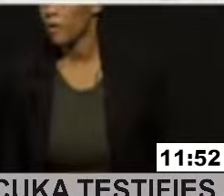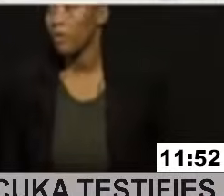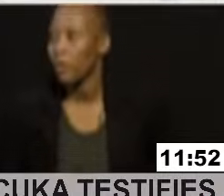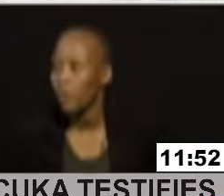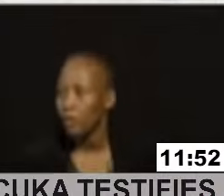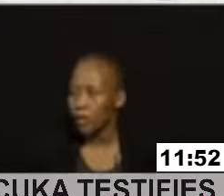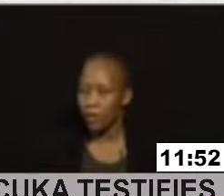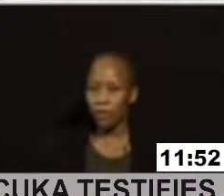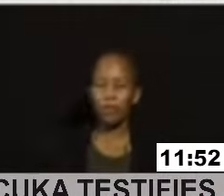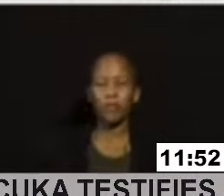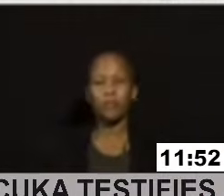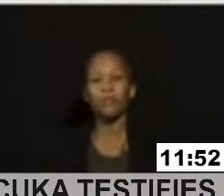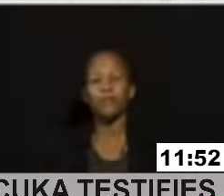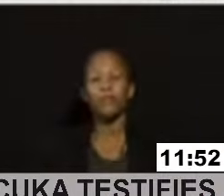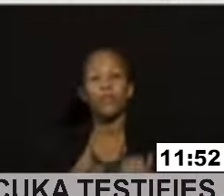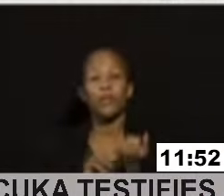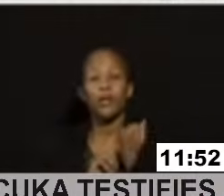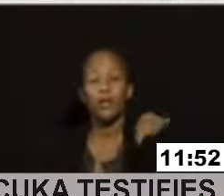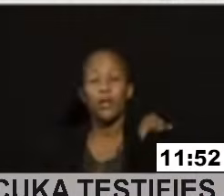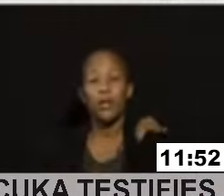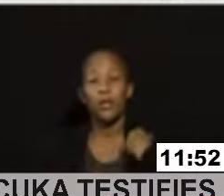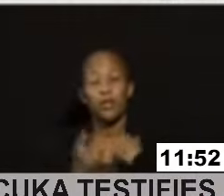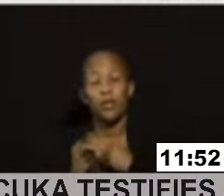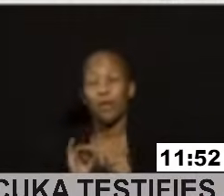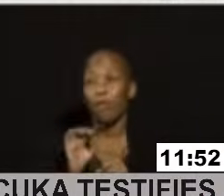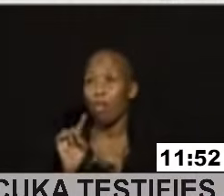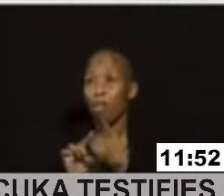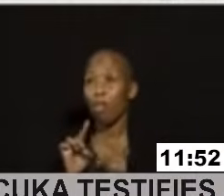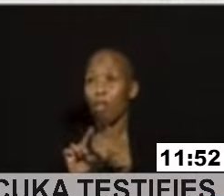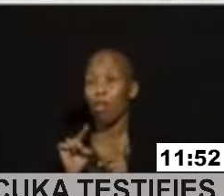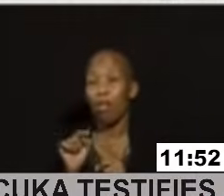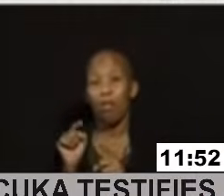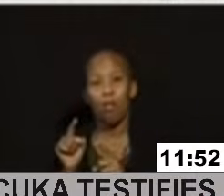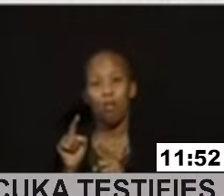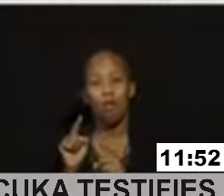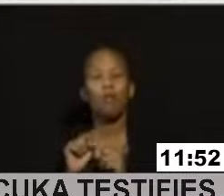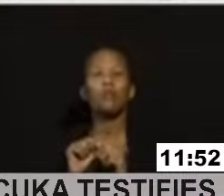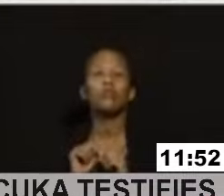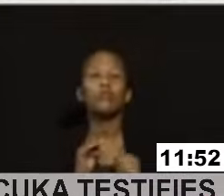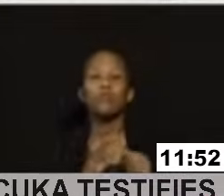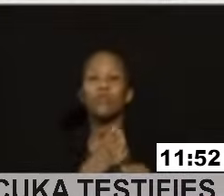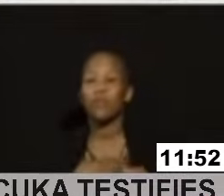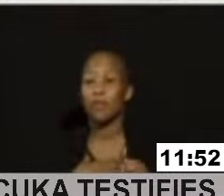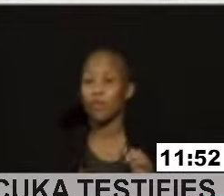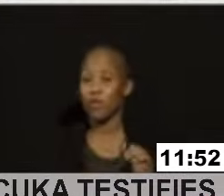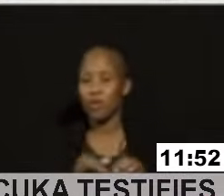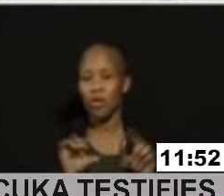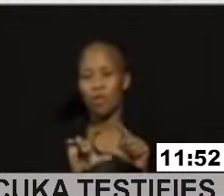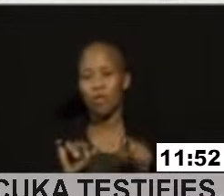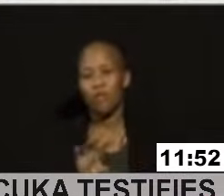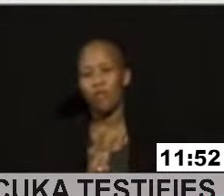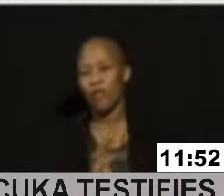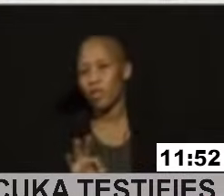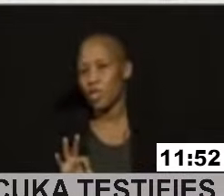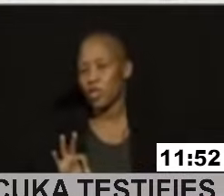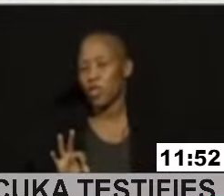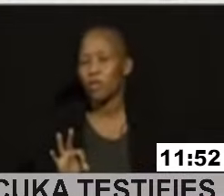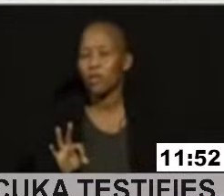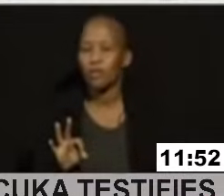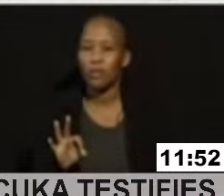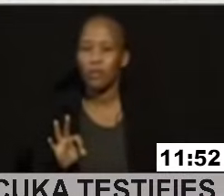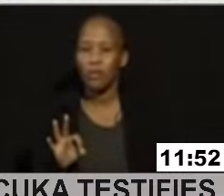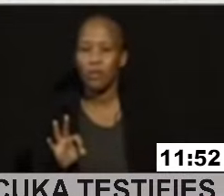the allegation that you did not approach the President, in paragraph 43, one deals with